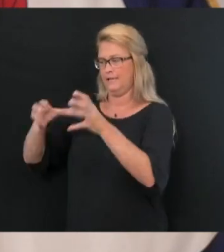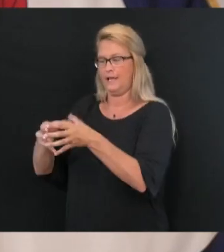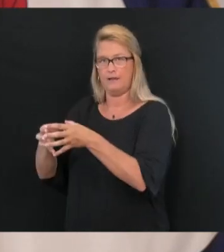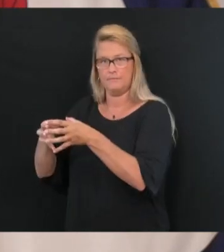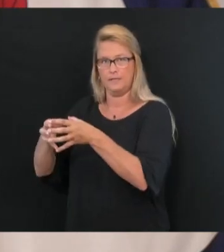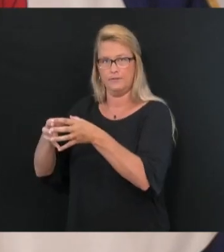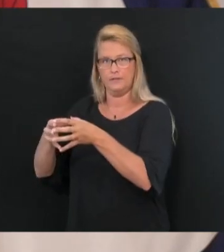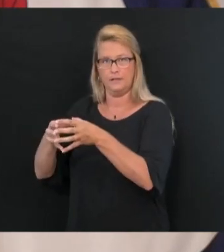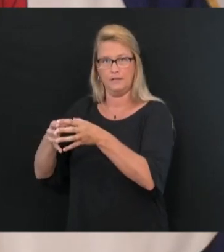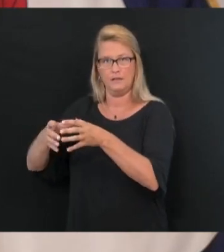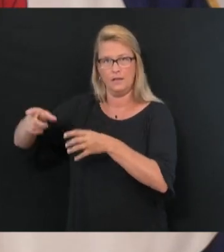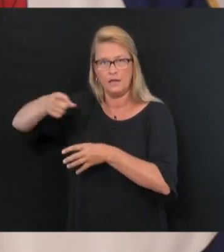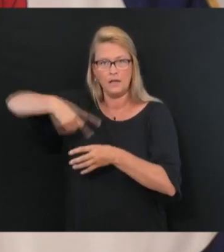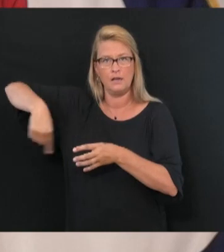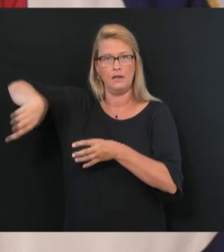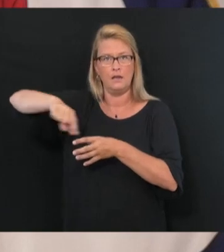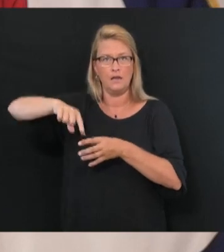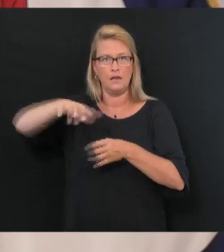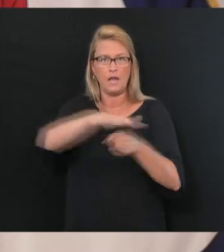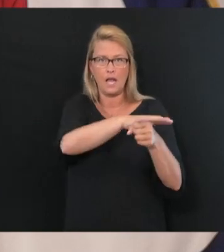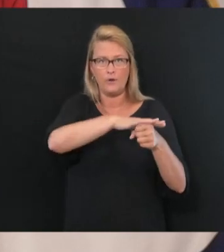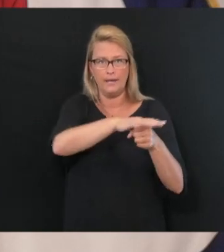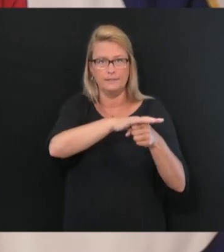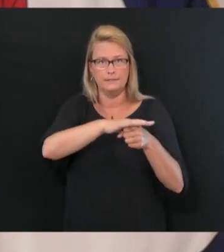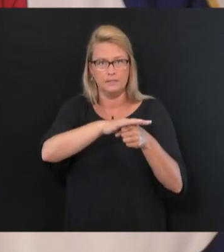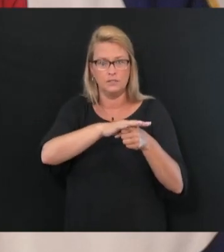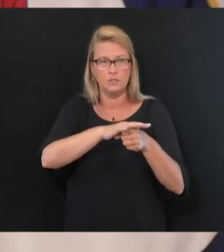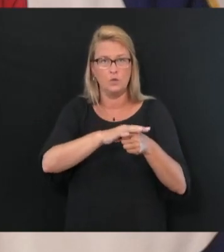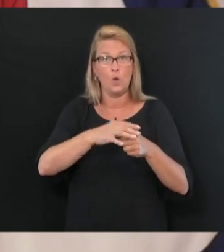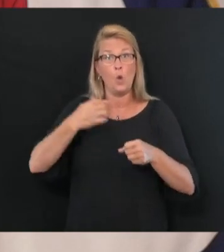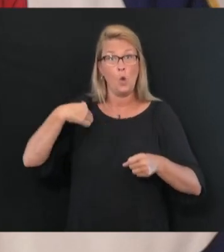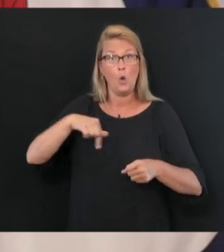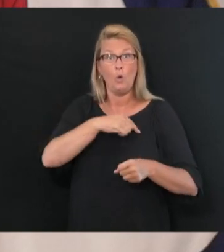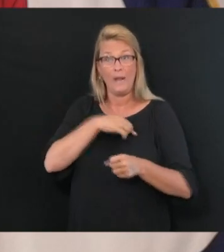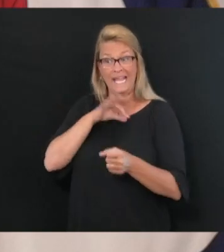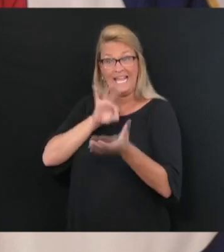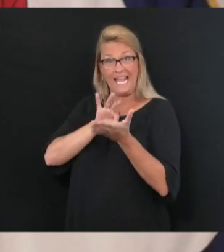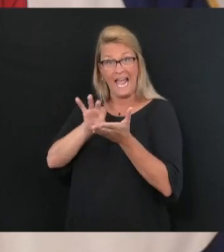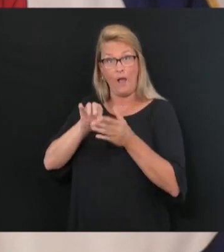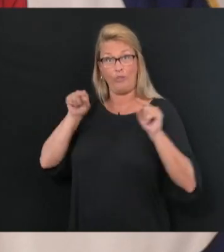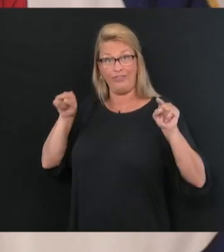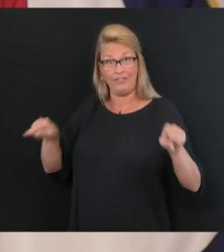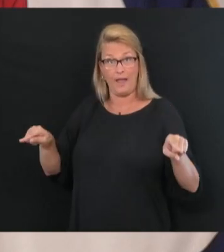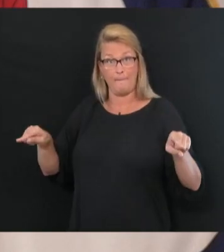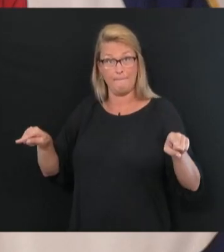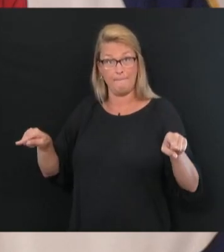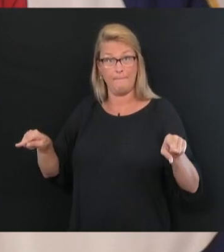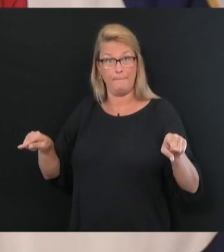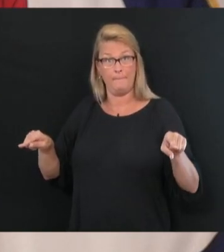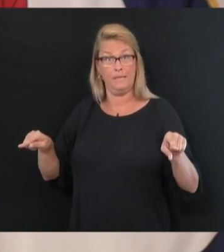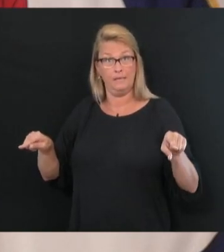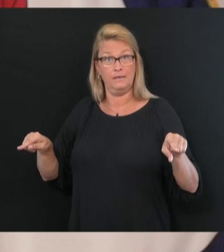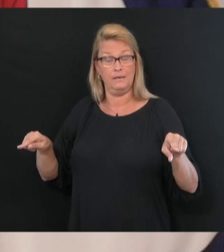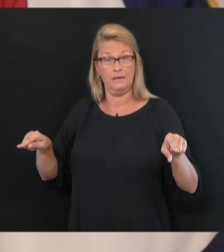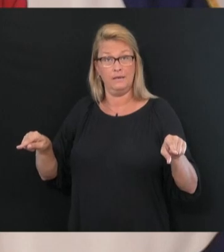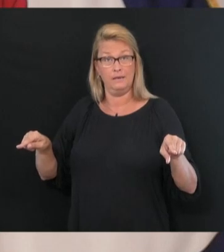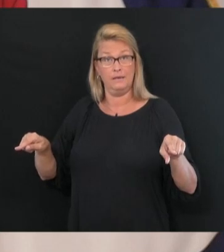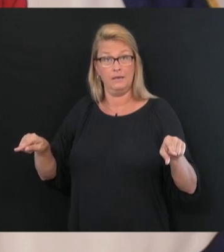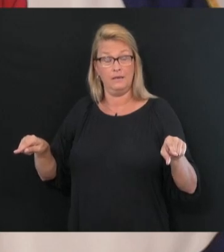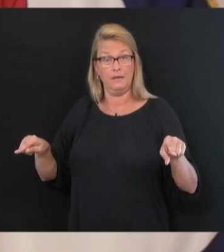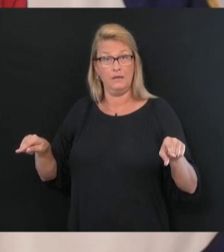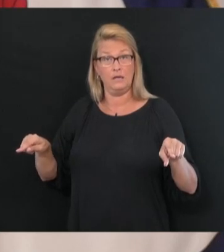it really, really, really simple, we count those people on the metric that we